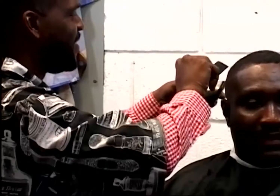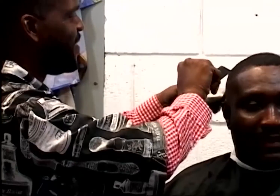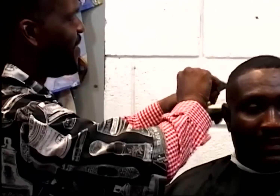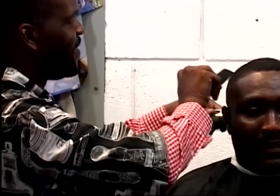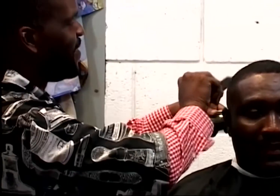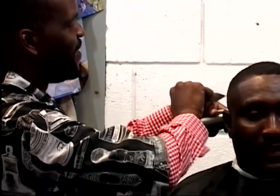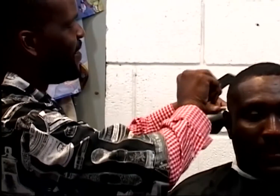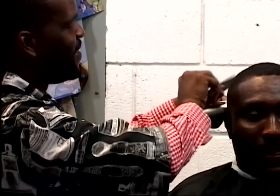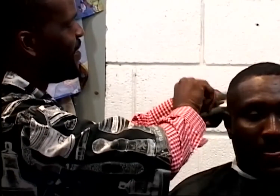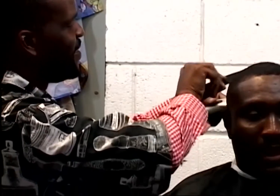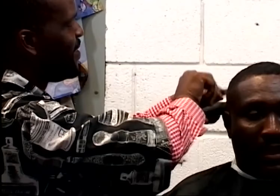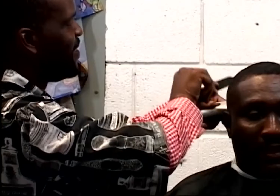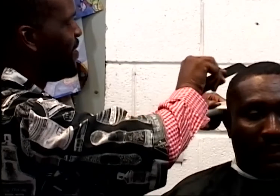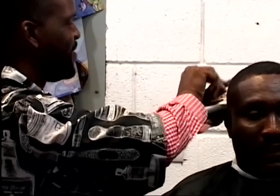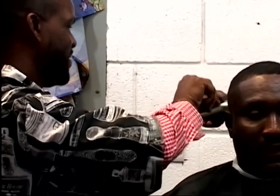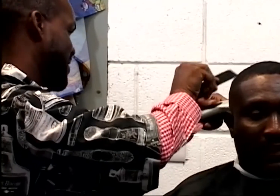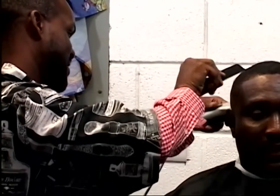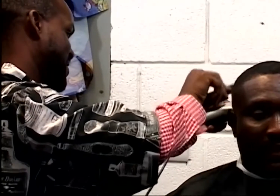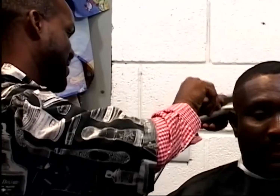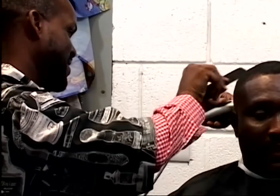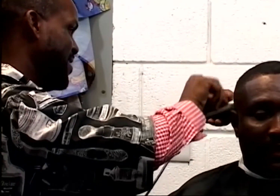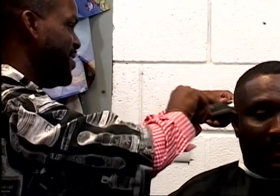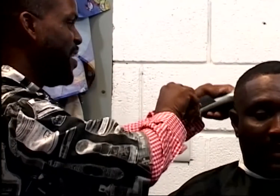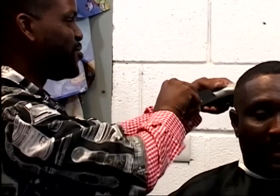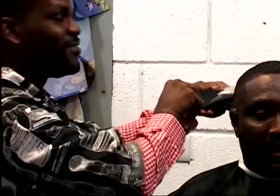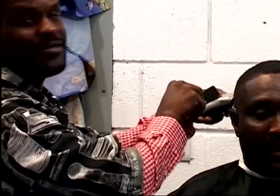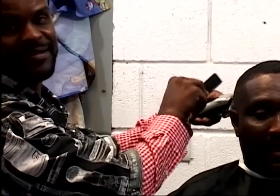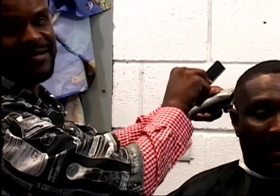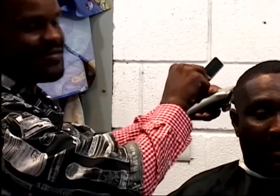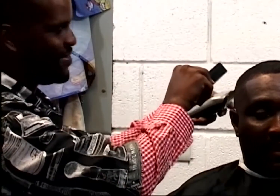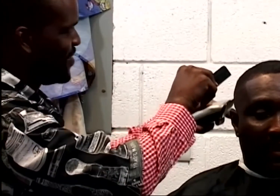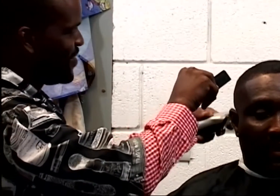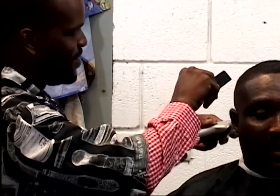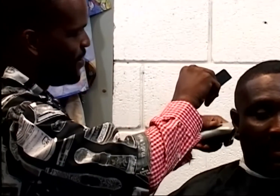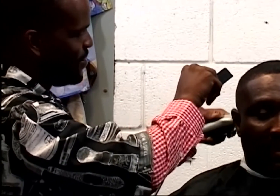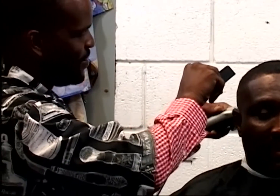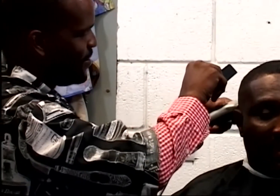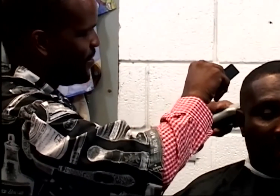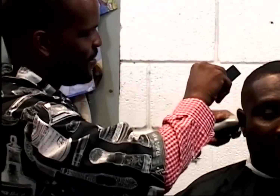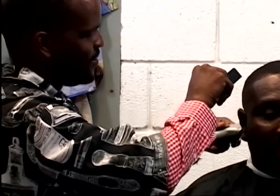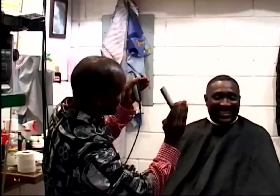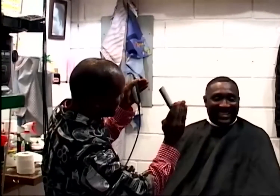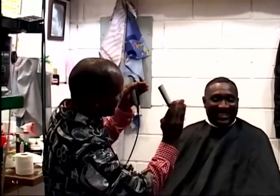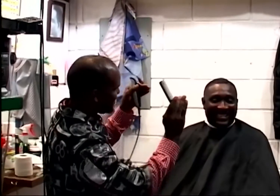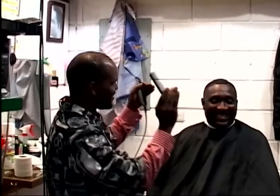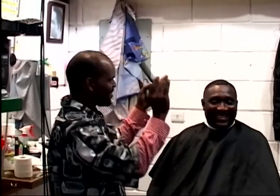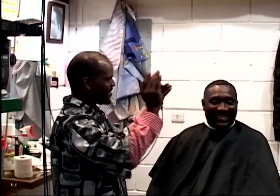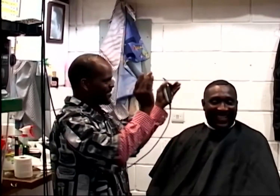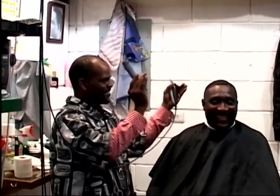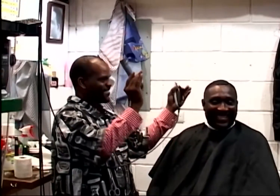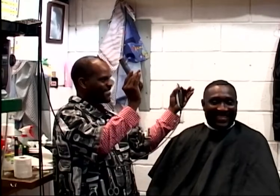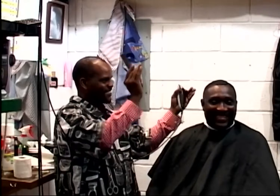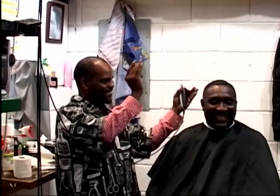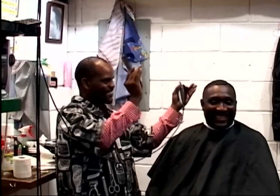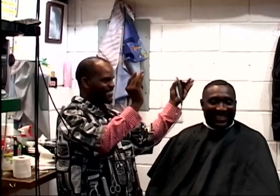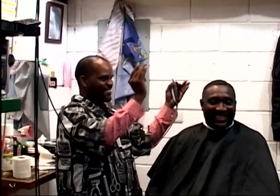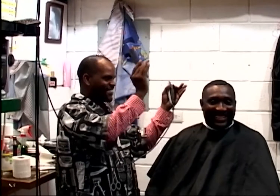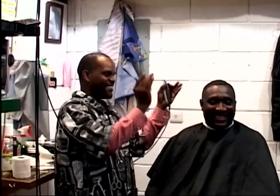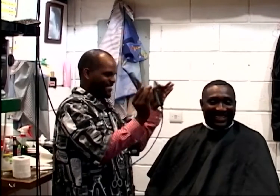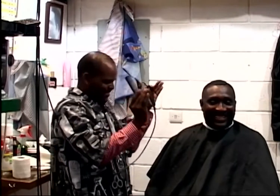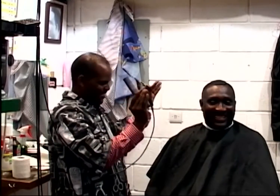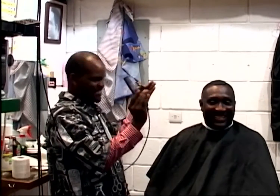and being a barber are two very different things. Kind of like the difference between a picture taker and a photographer.